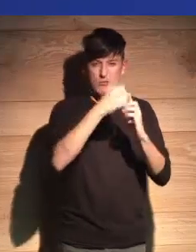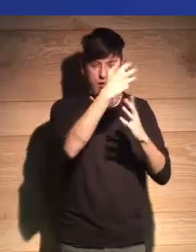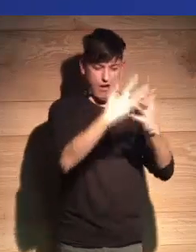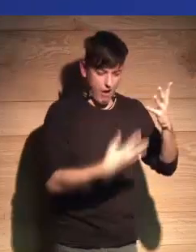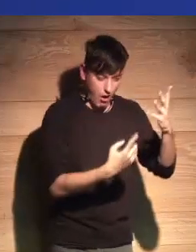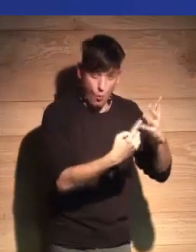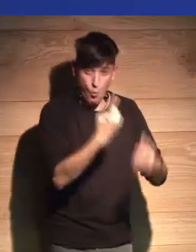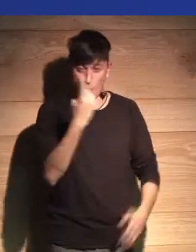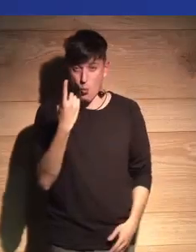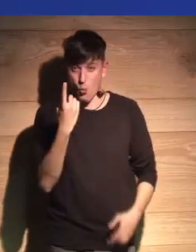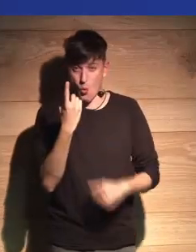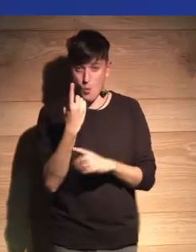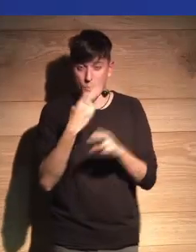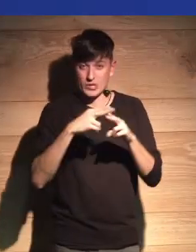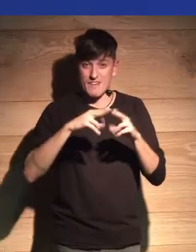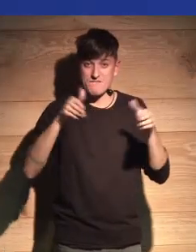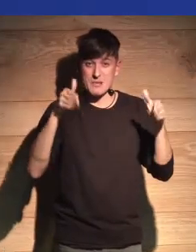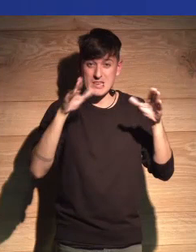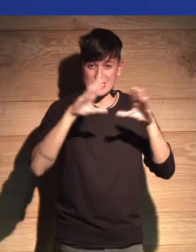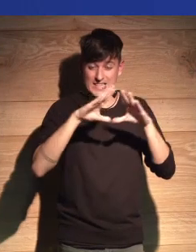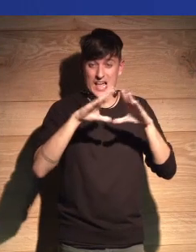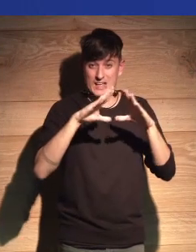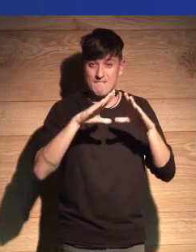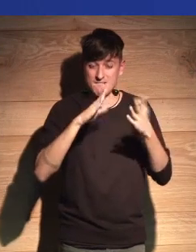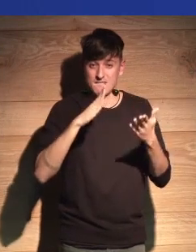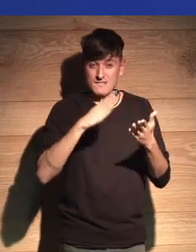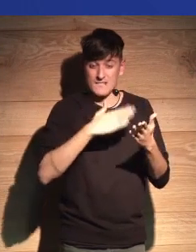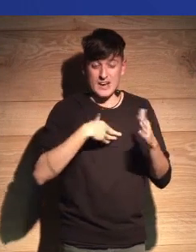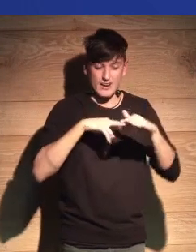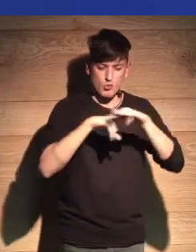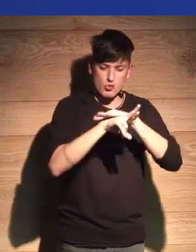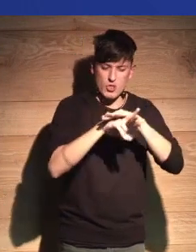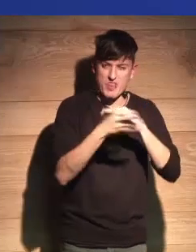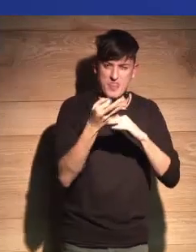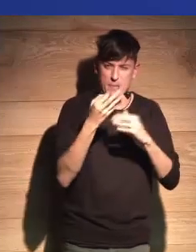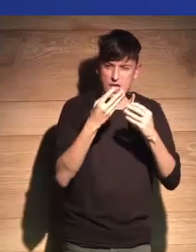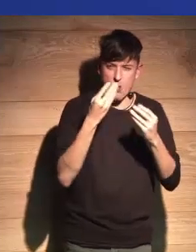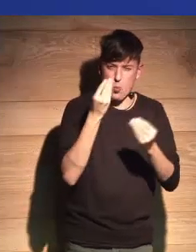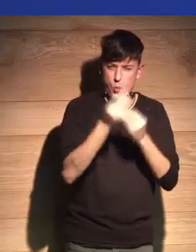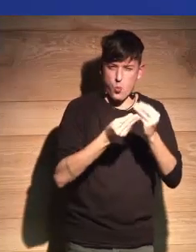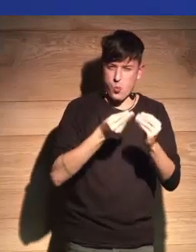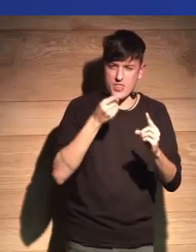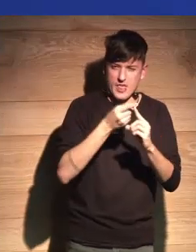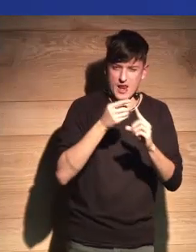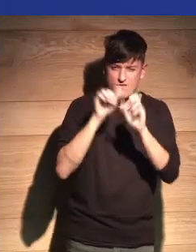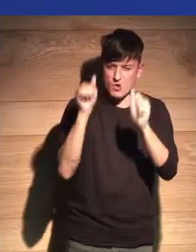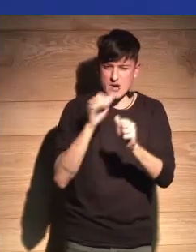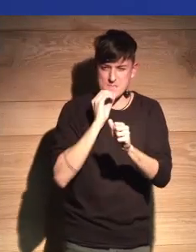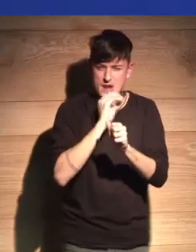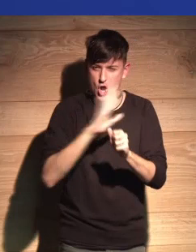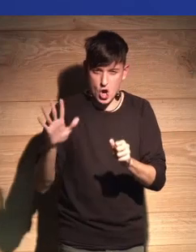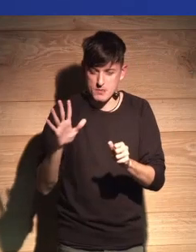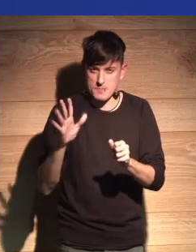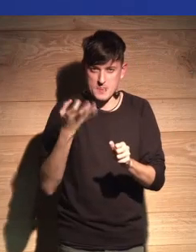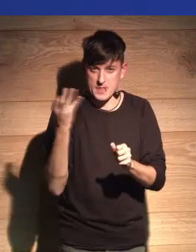feminista es One of the objectives of this policy is to say that resources should be used in